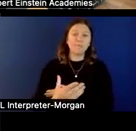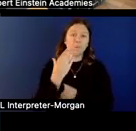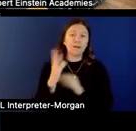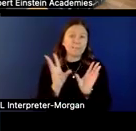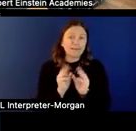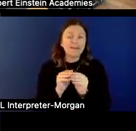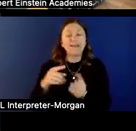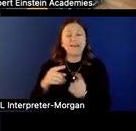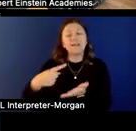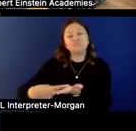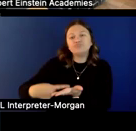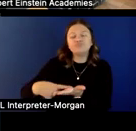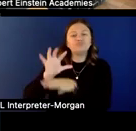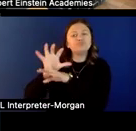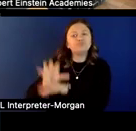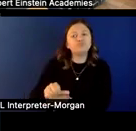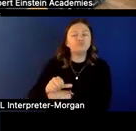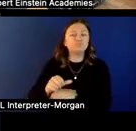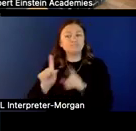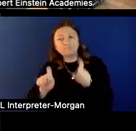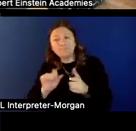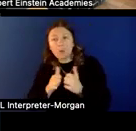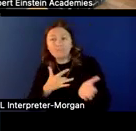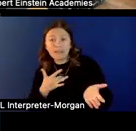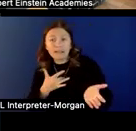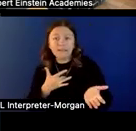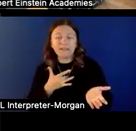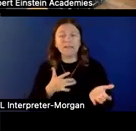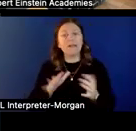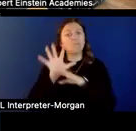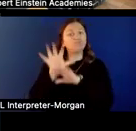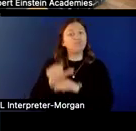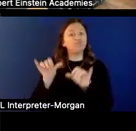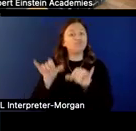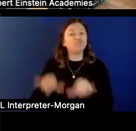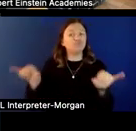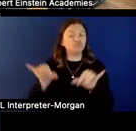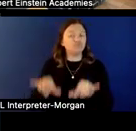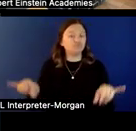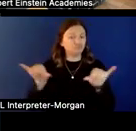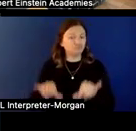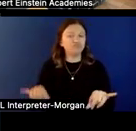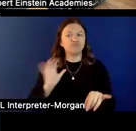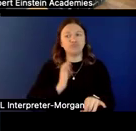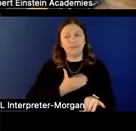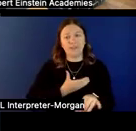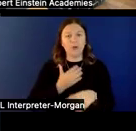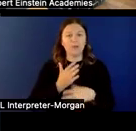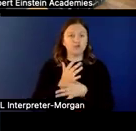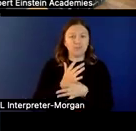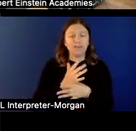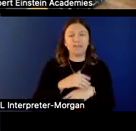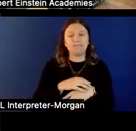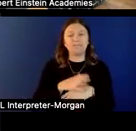feeling, and just like get the students in this like routine setting of our German part of the